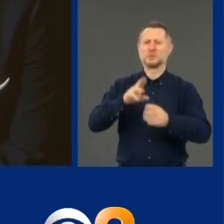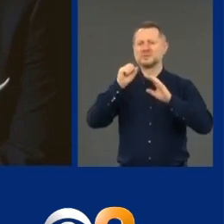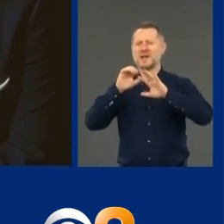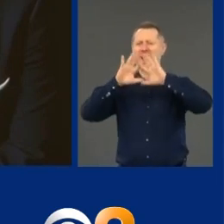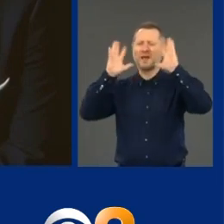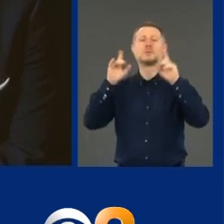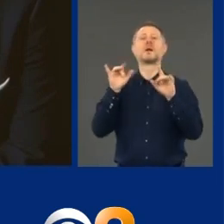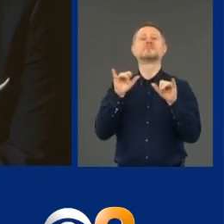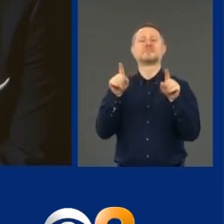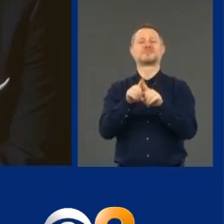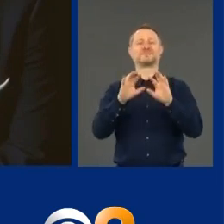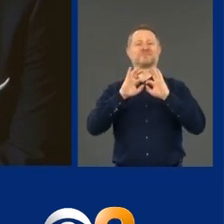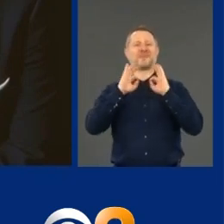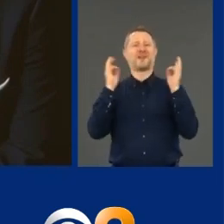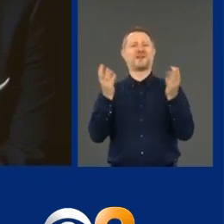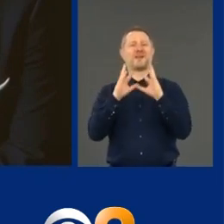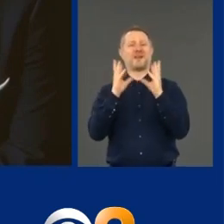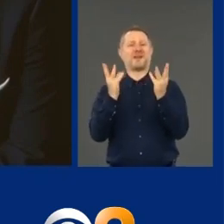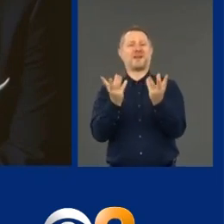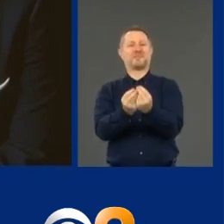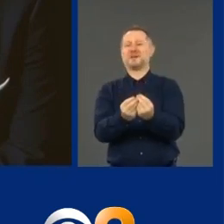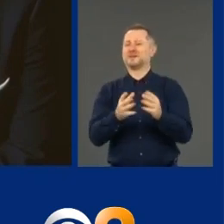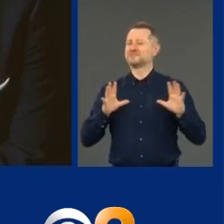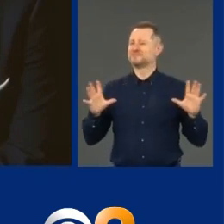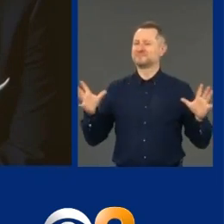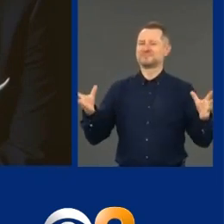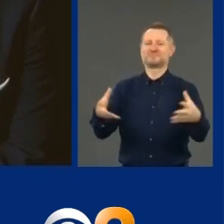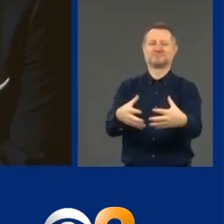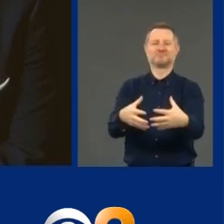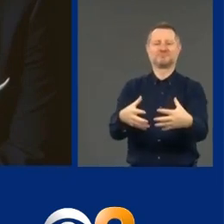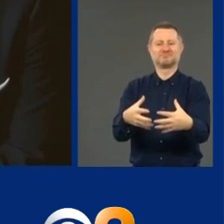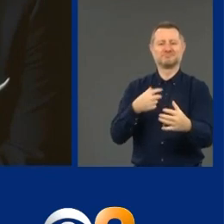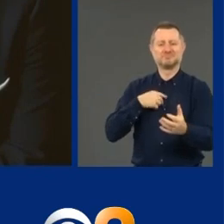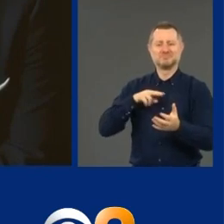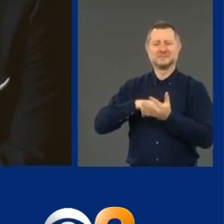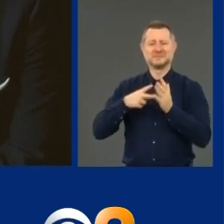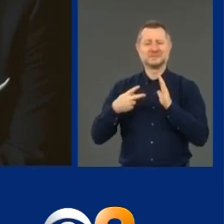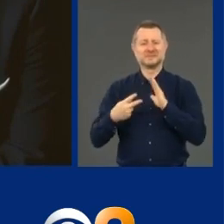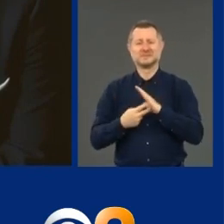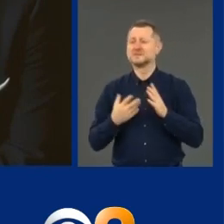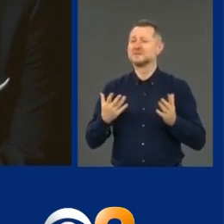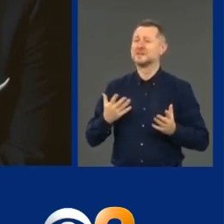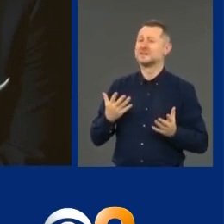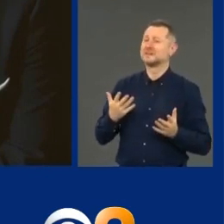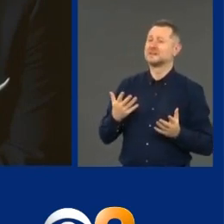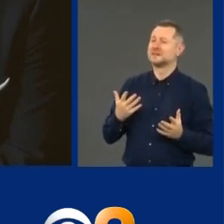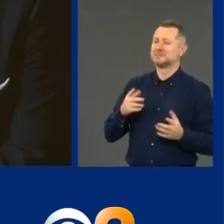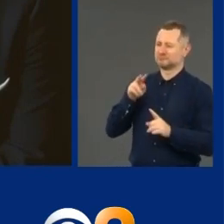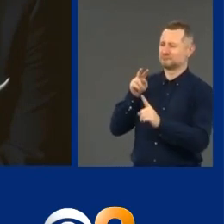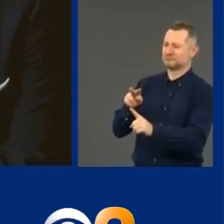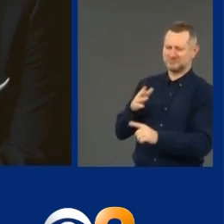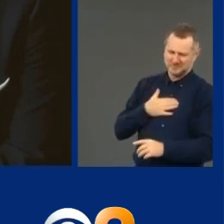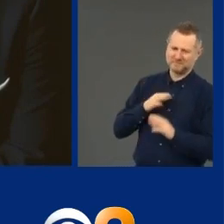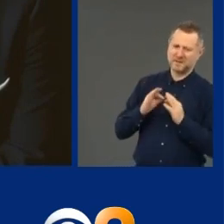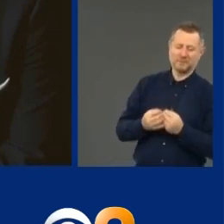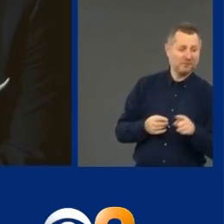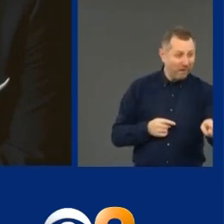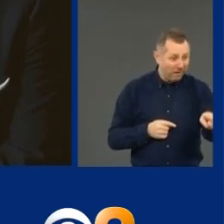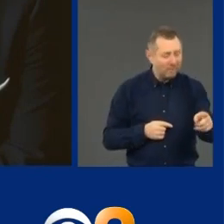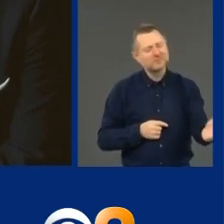Just treat each other's as you would treat your own family members,